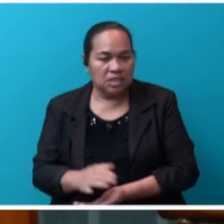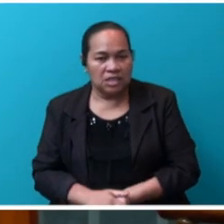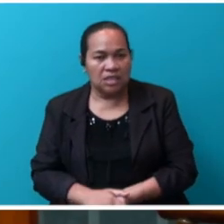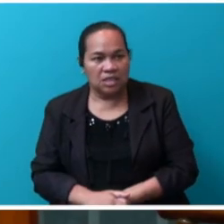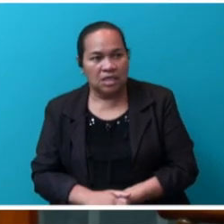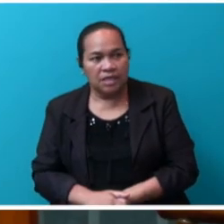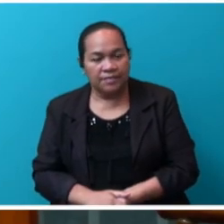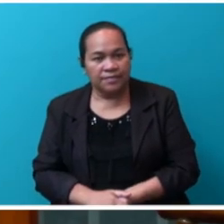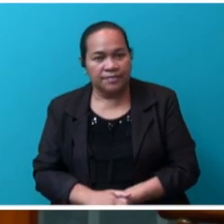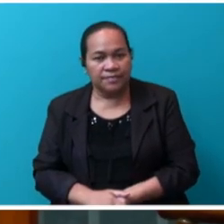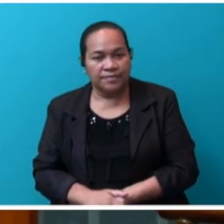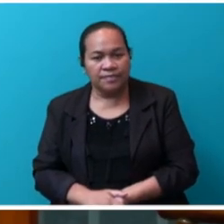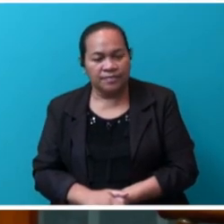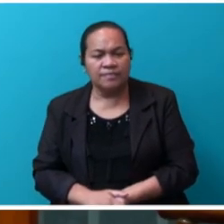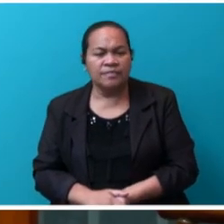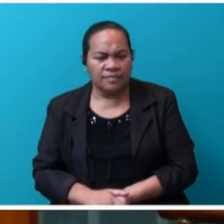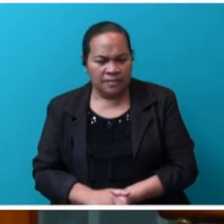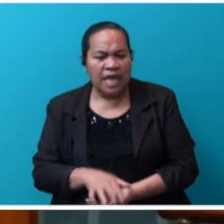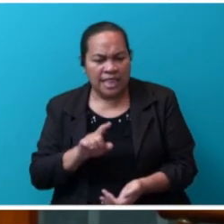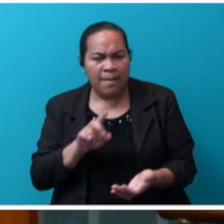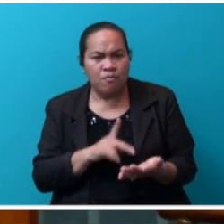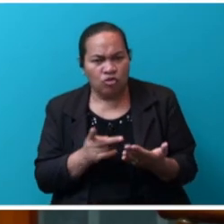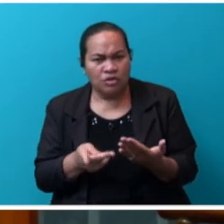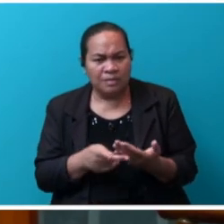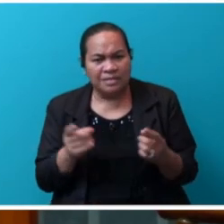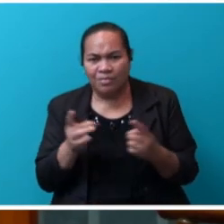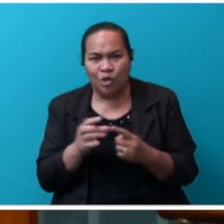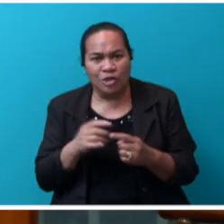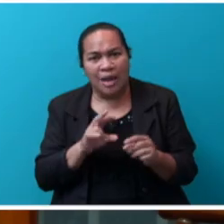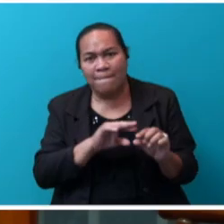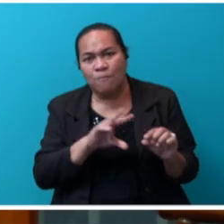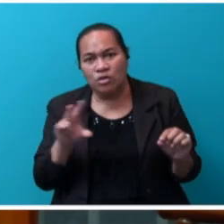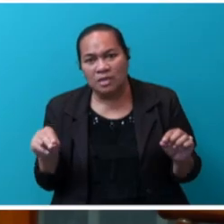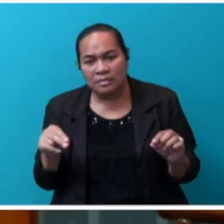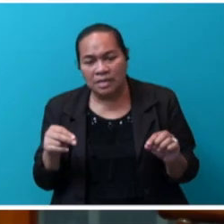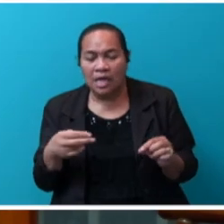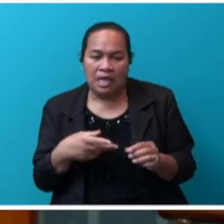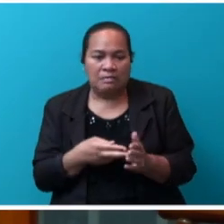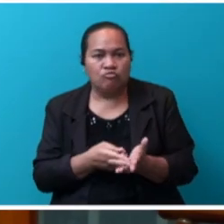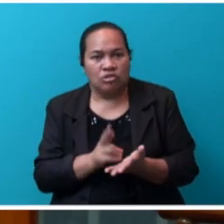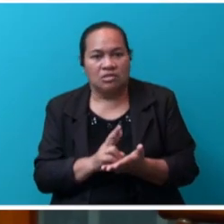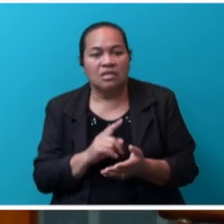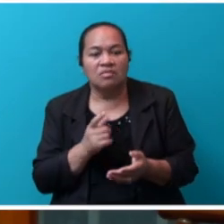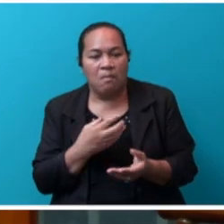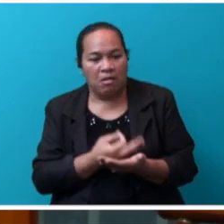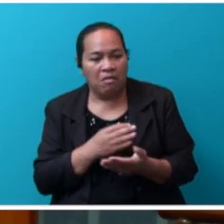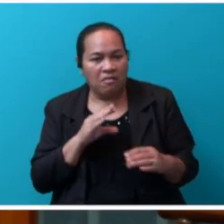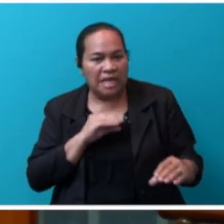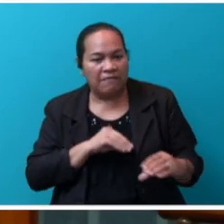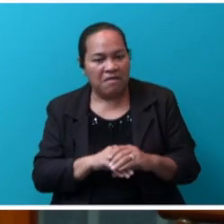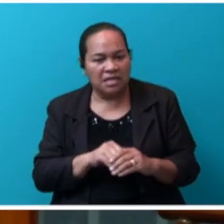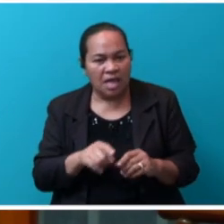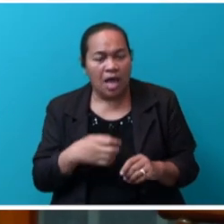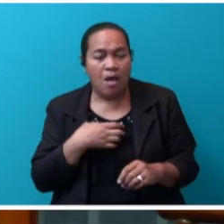Mr. Speaker, sir, the first project is the Critical Bridges Resilience Project. Firstly, we're investing more